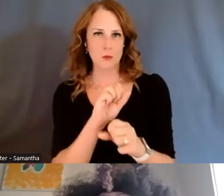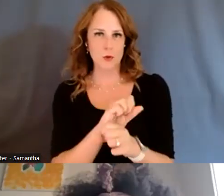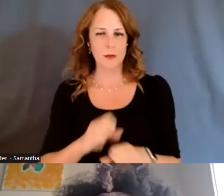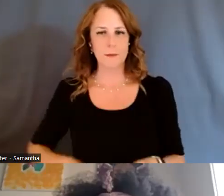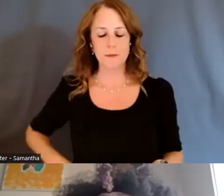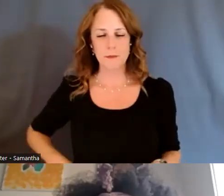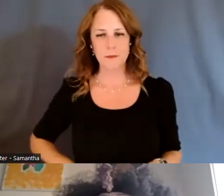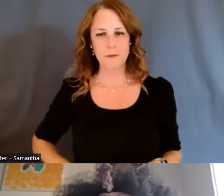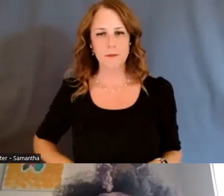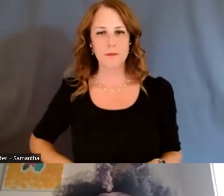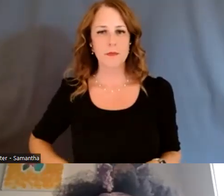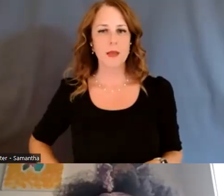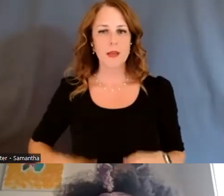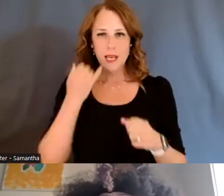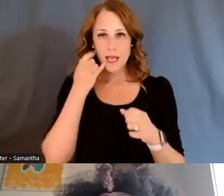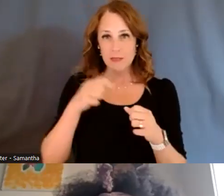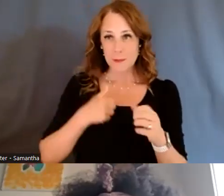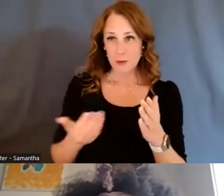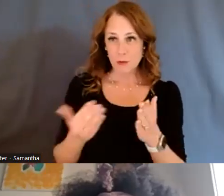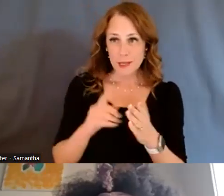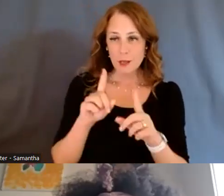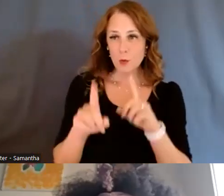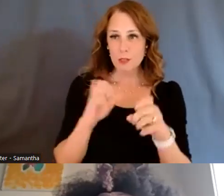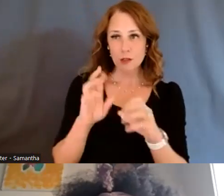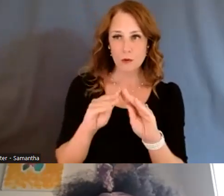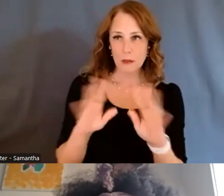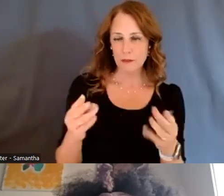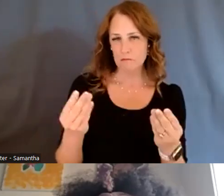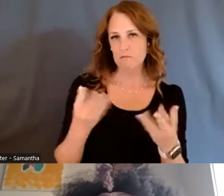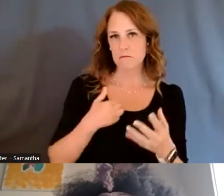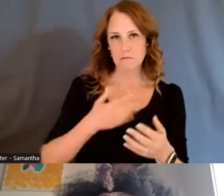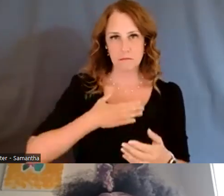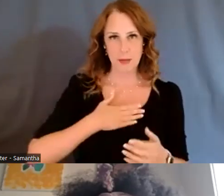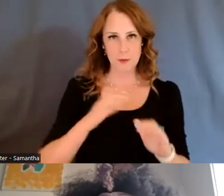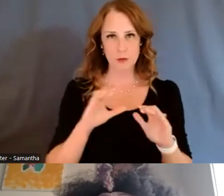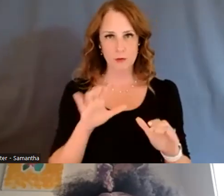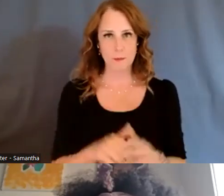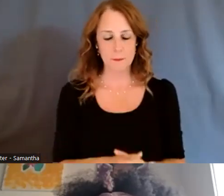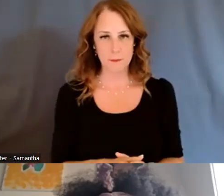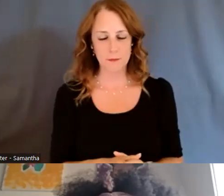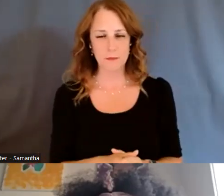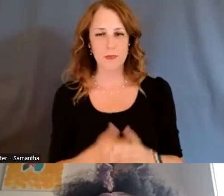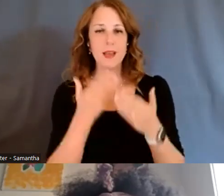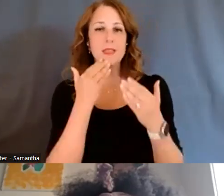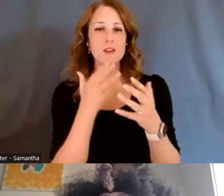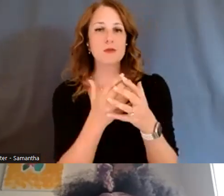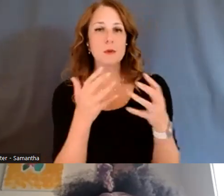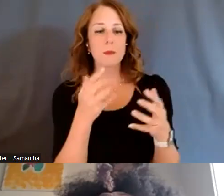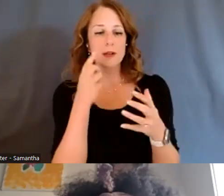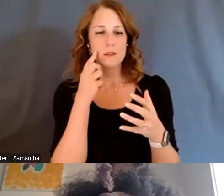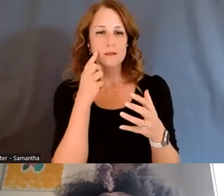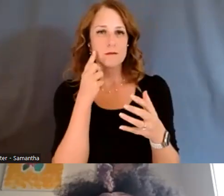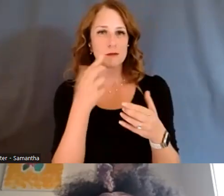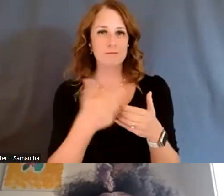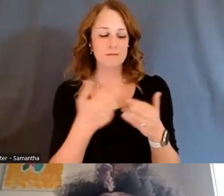you need any clarification or me to repeat any questions, just let me know. I'm happy to. And thank you so much to all of you again for being here